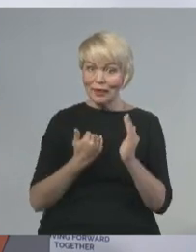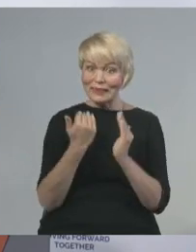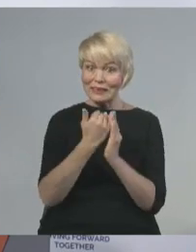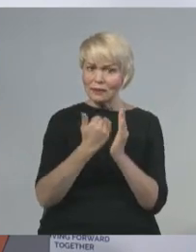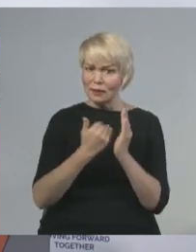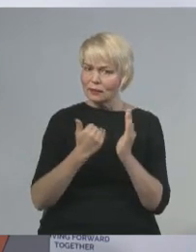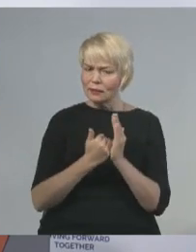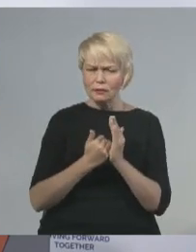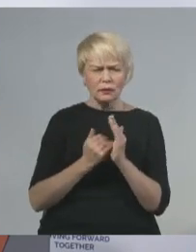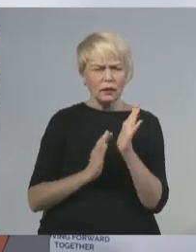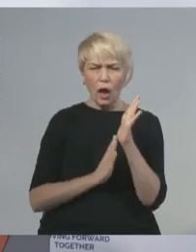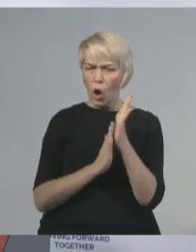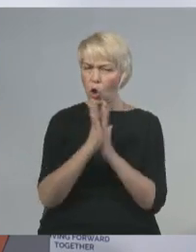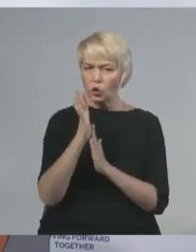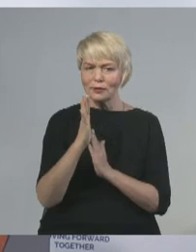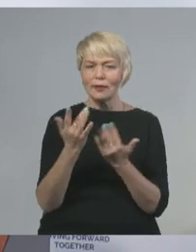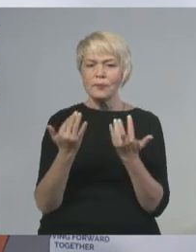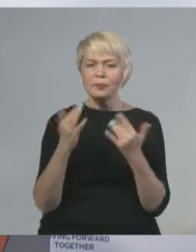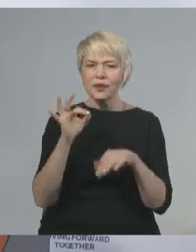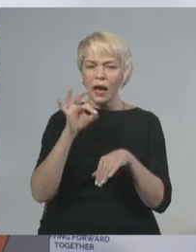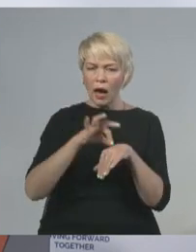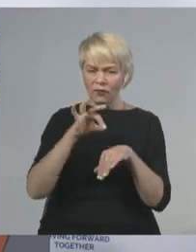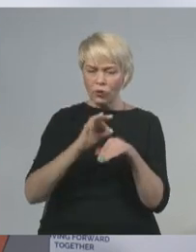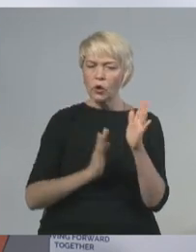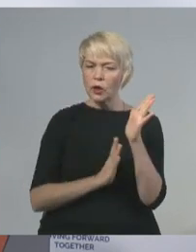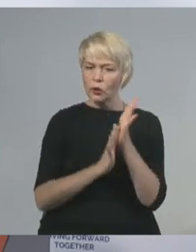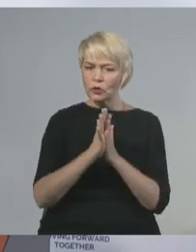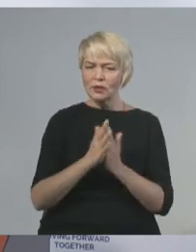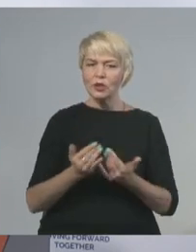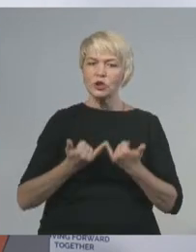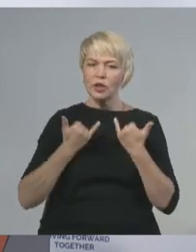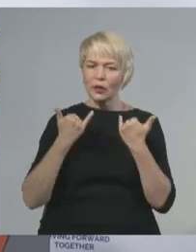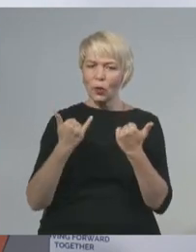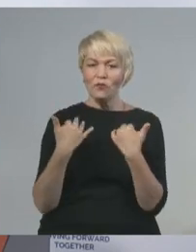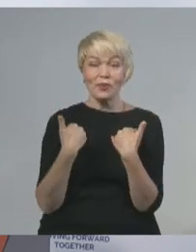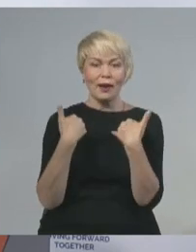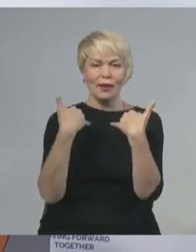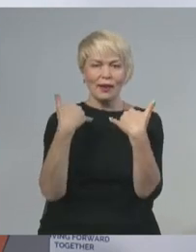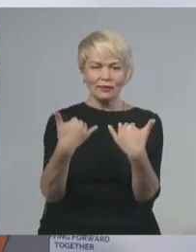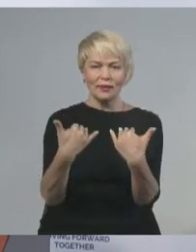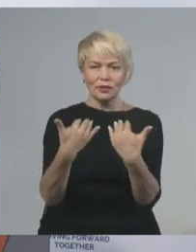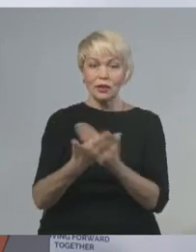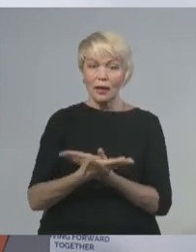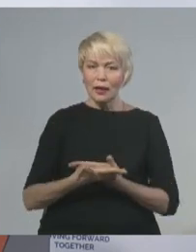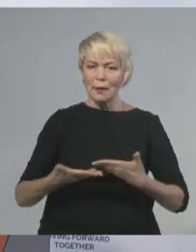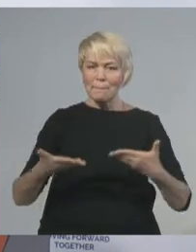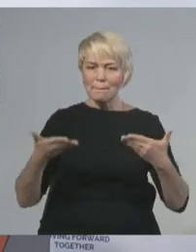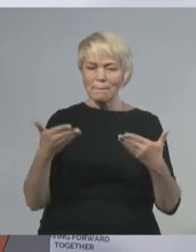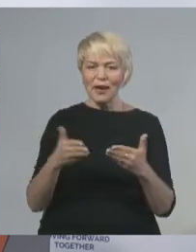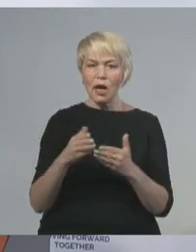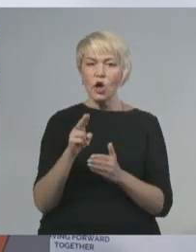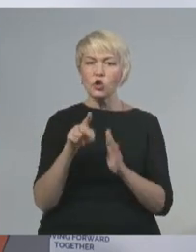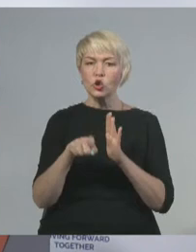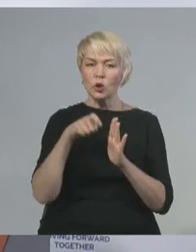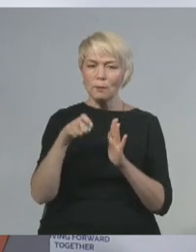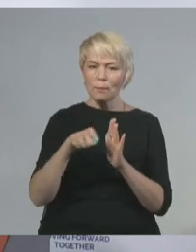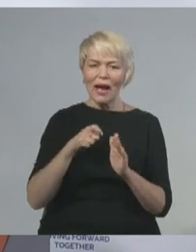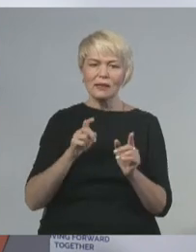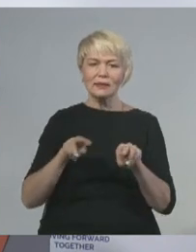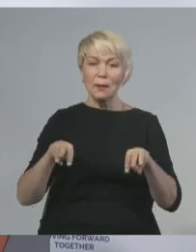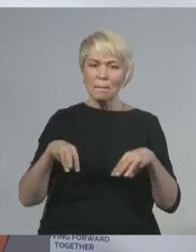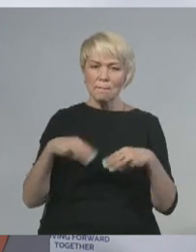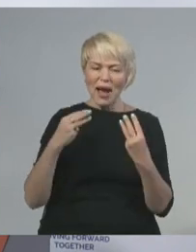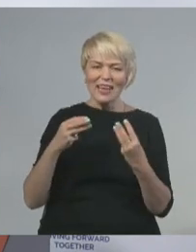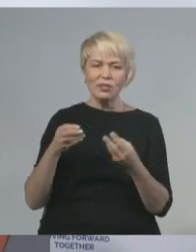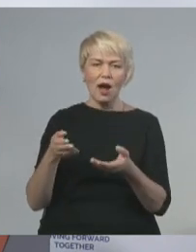bus media forum and we are discussing how the pandemics influence the european media we have journalists from france czech republic